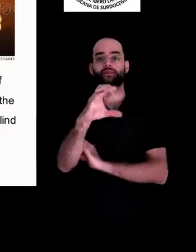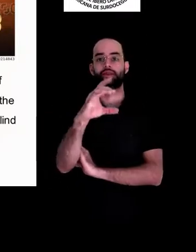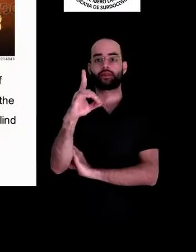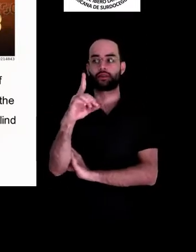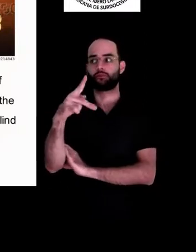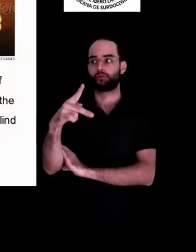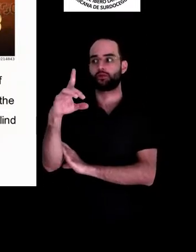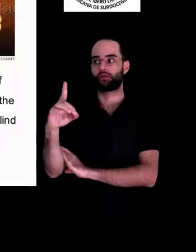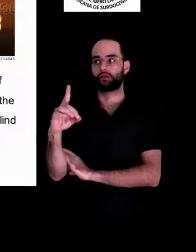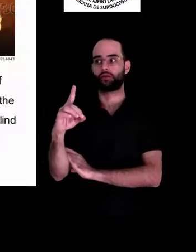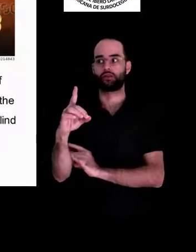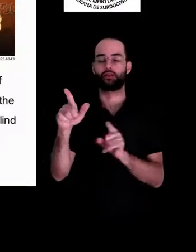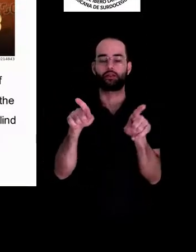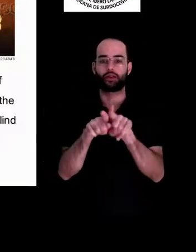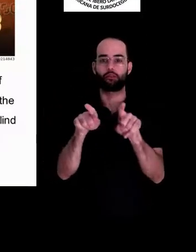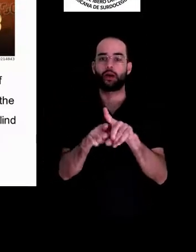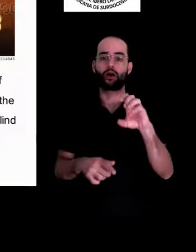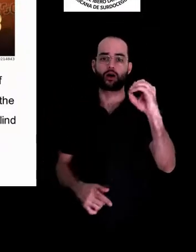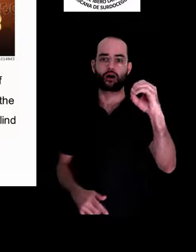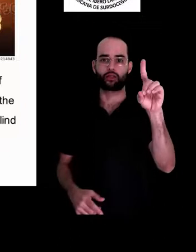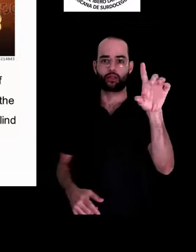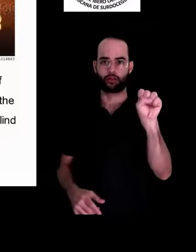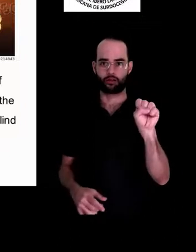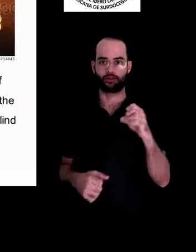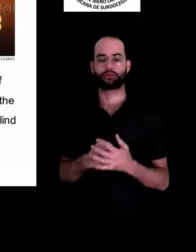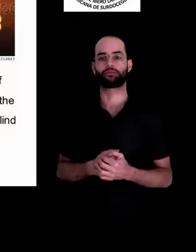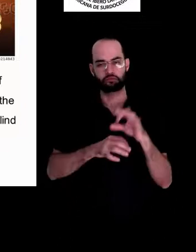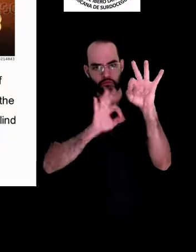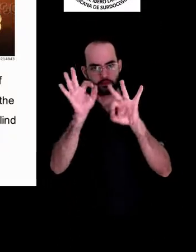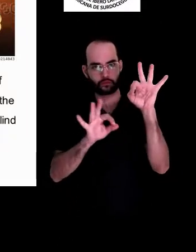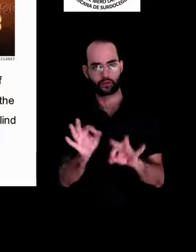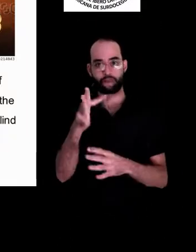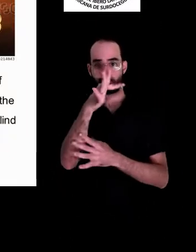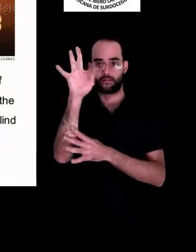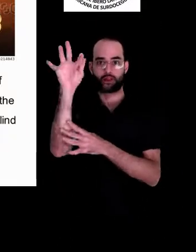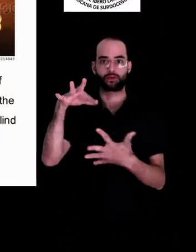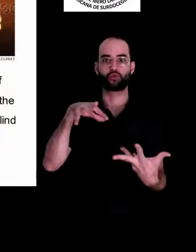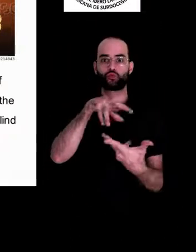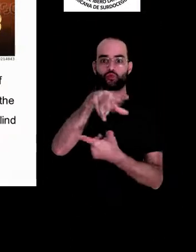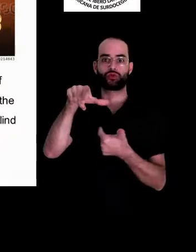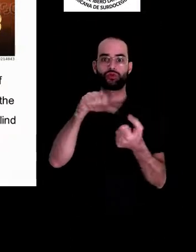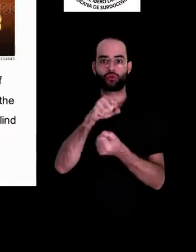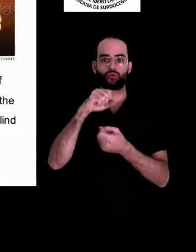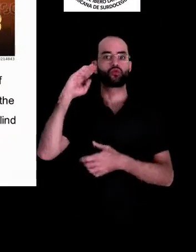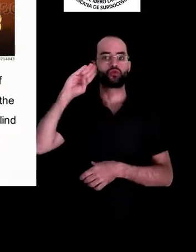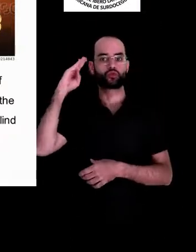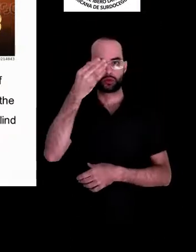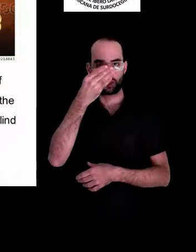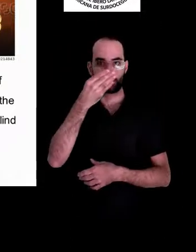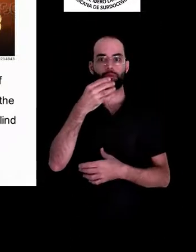tapes used in the cinema. 2 are on the floor and a third on the top of